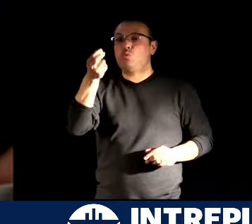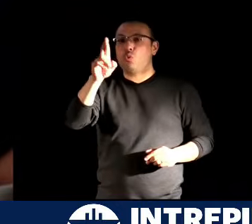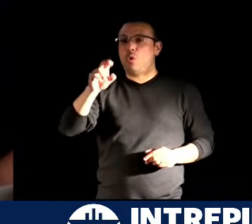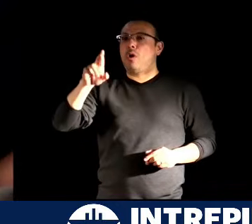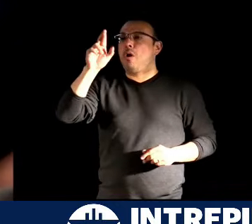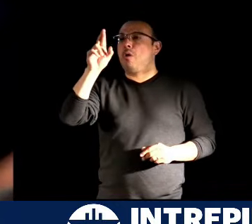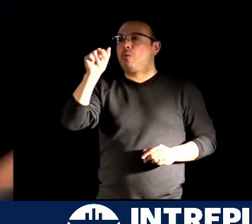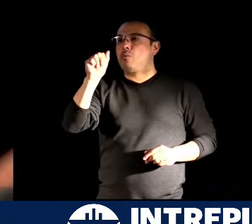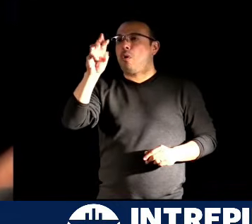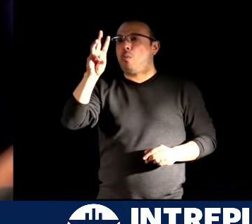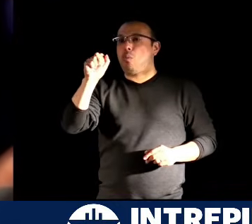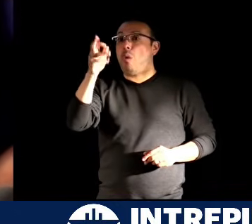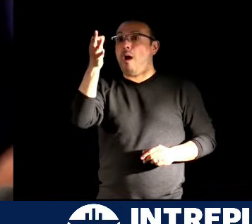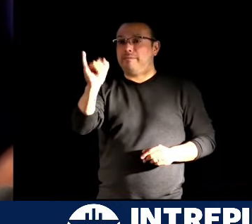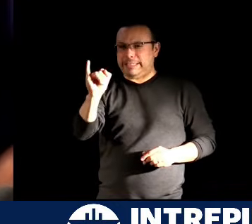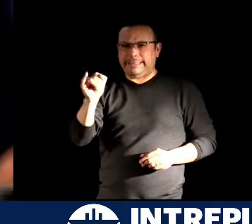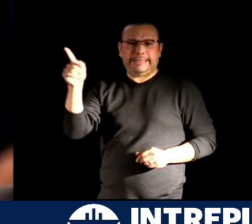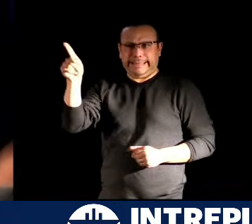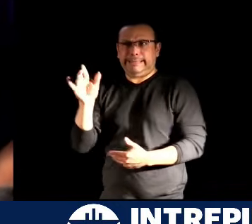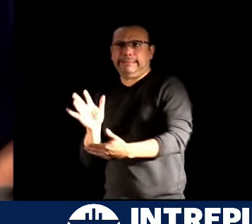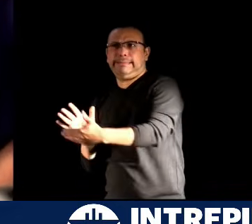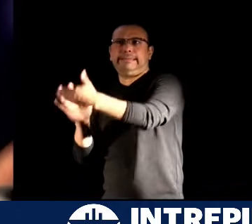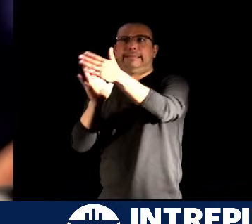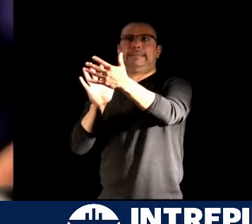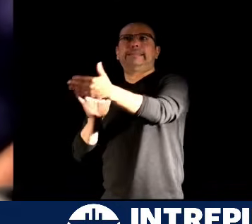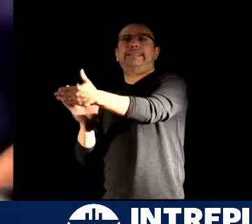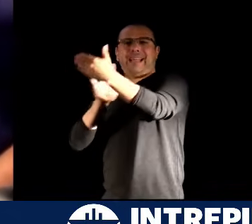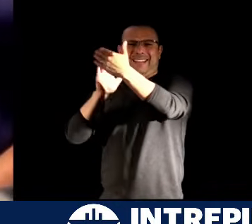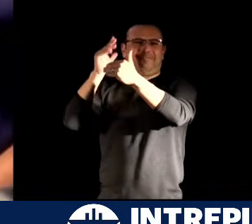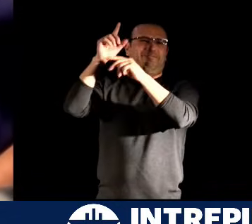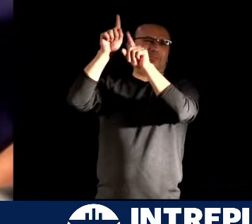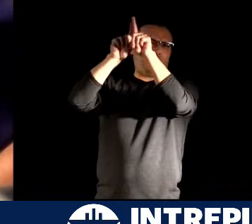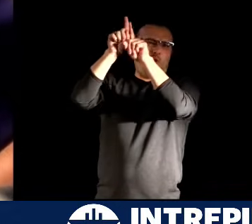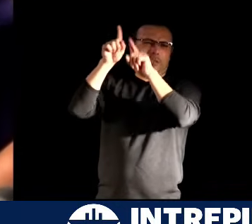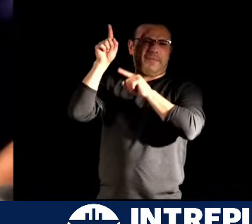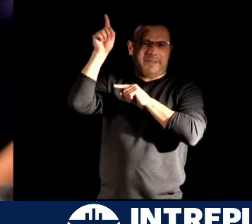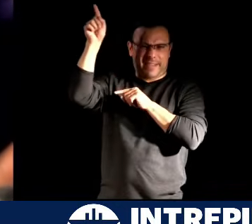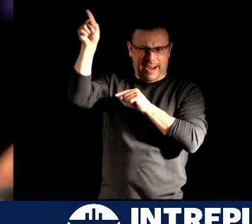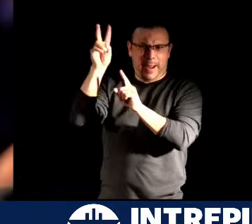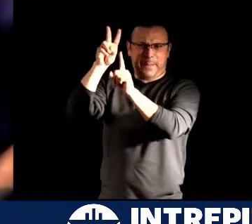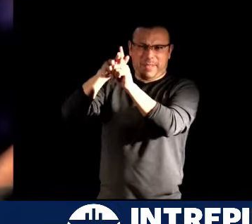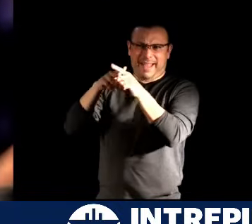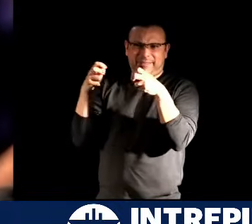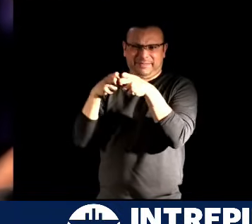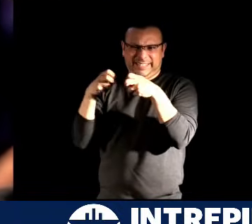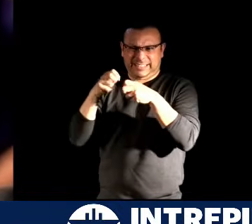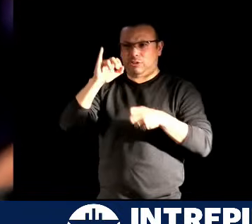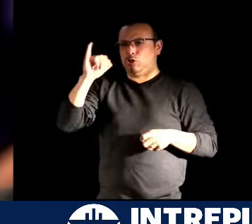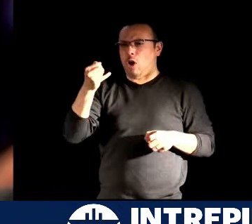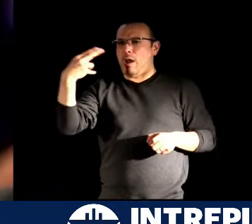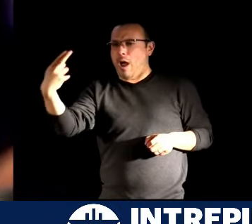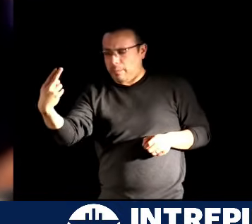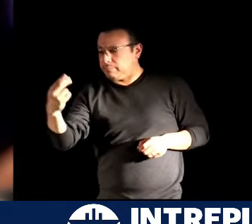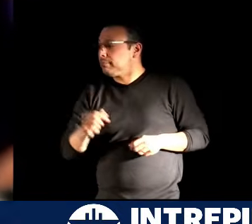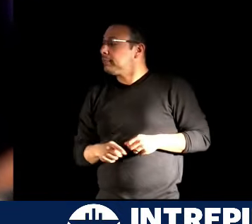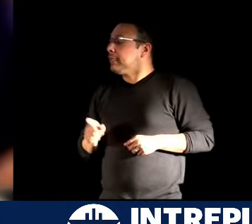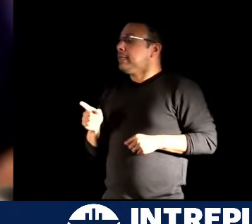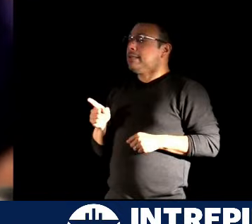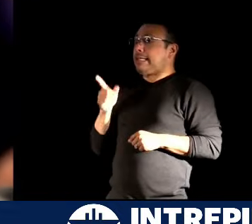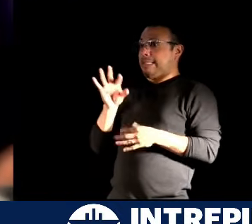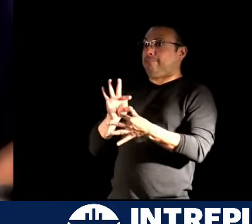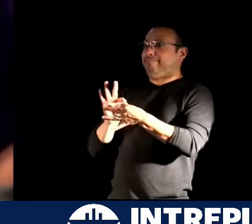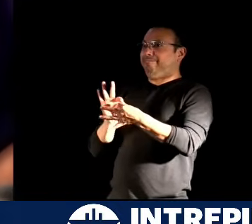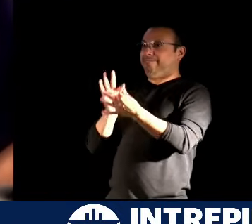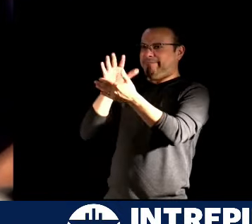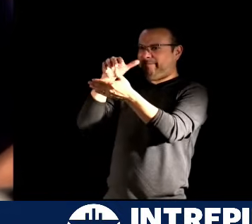He is an astrophysicist, a senior scientist at the Johns Hopkins Applied Physics Laboratory, and the project scientist for NASA's Parker Solar Probe